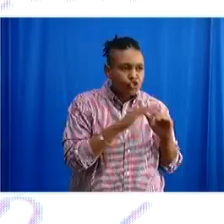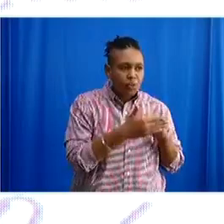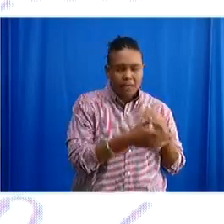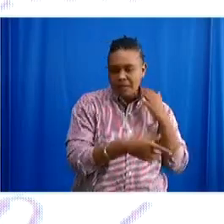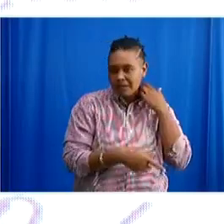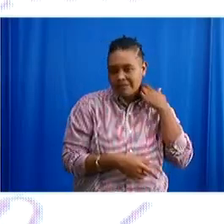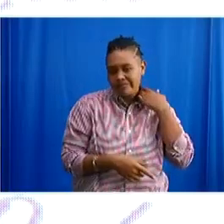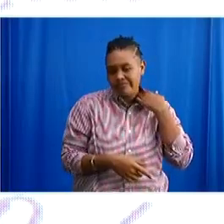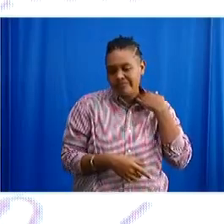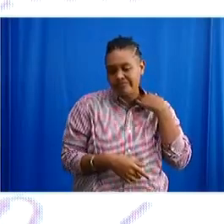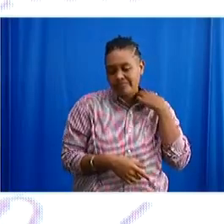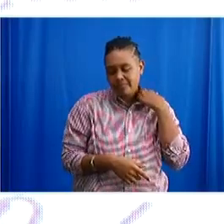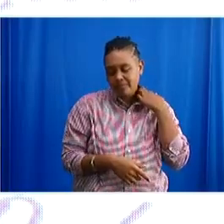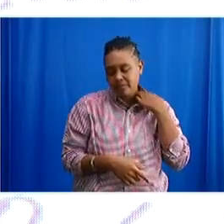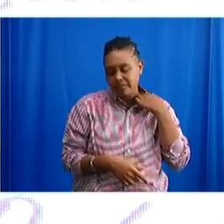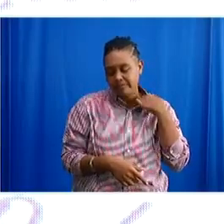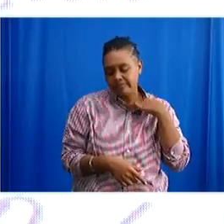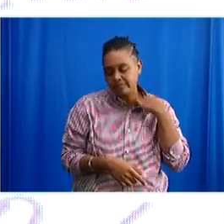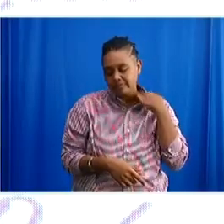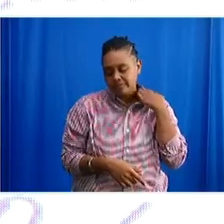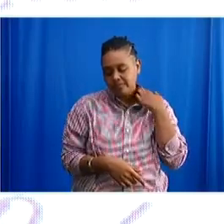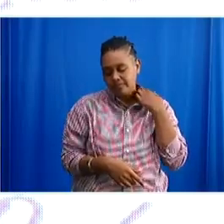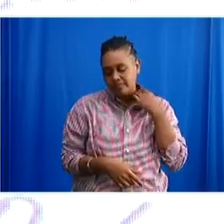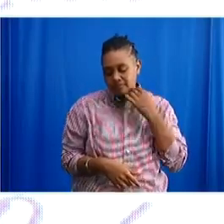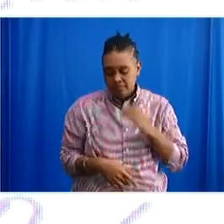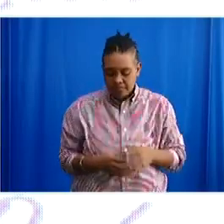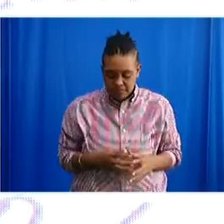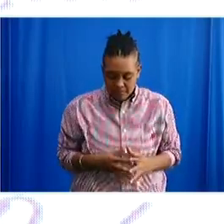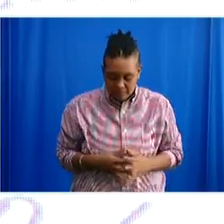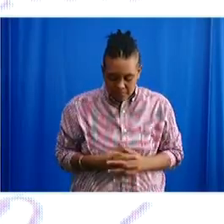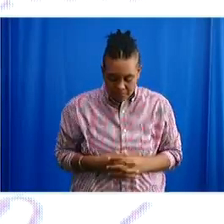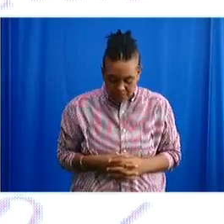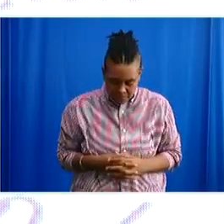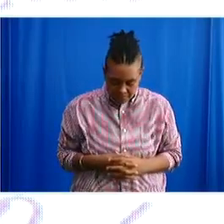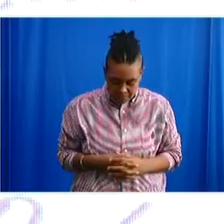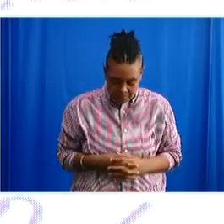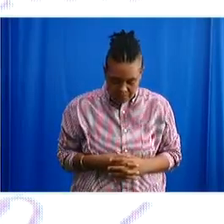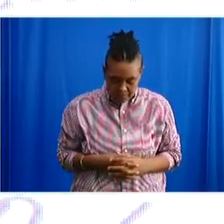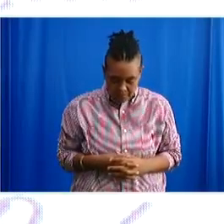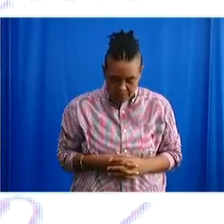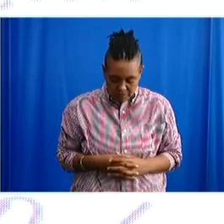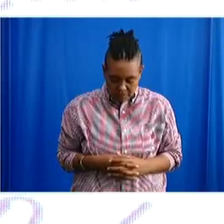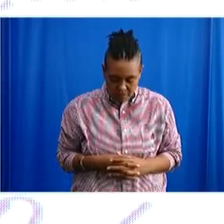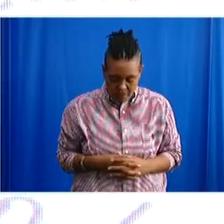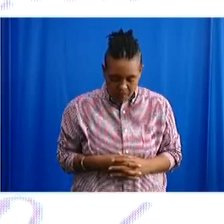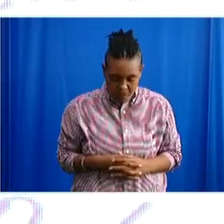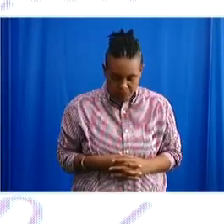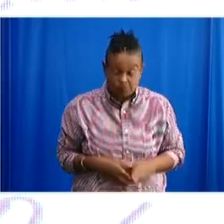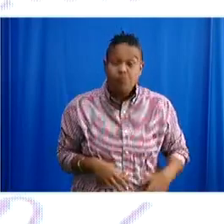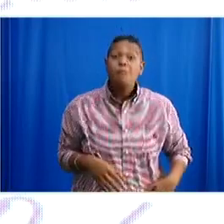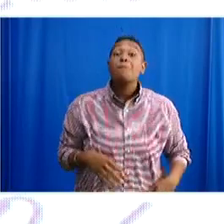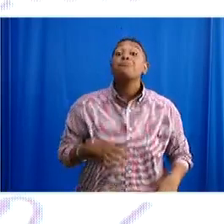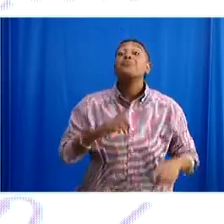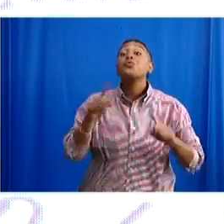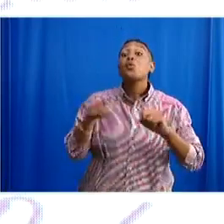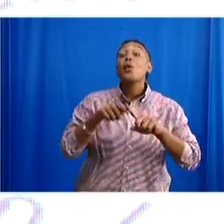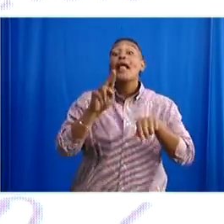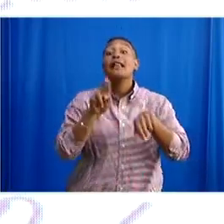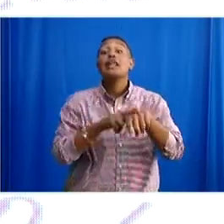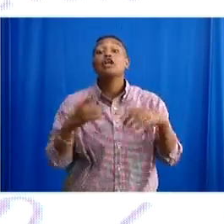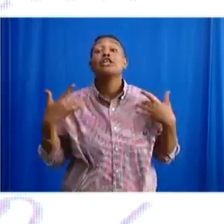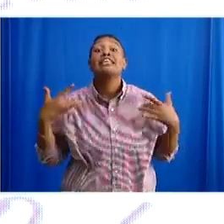When a natural disaster event like the one that we're envisioning for this instrument